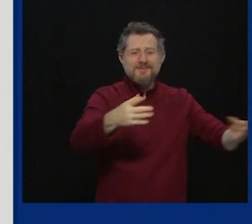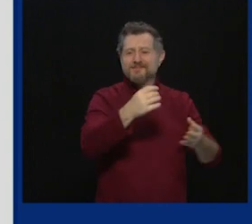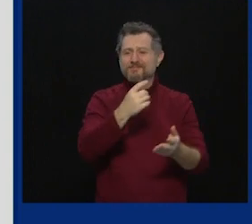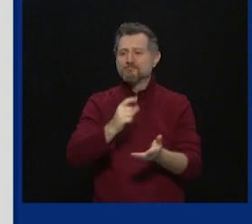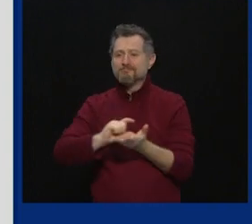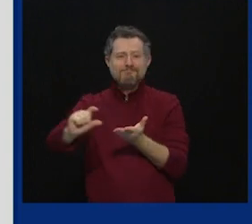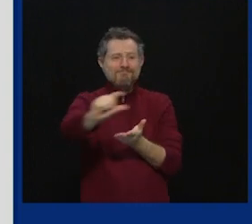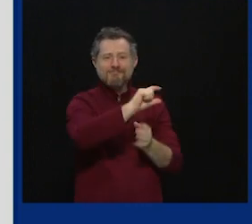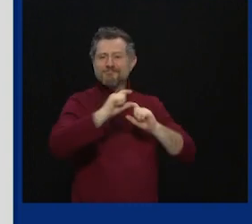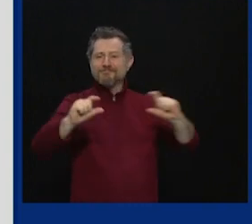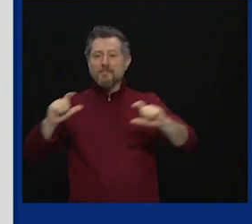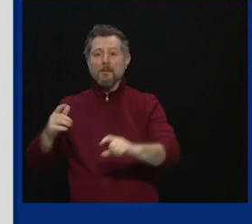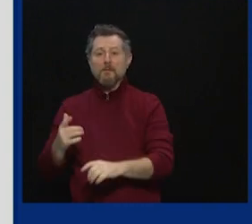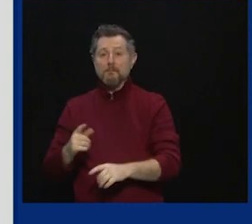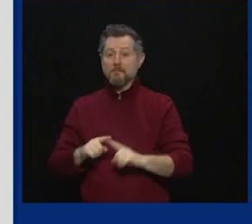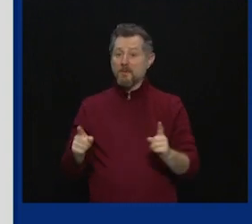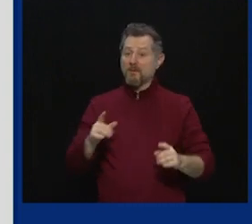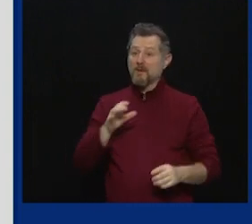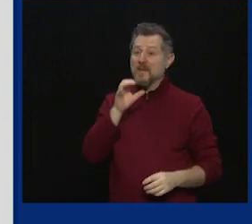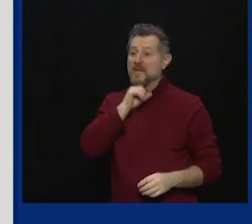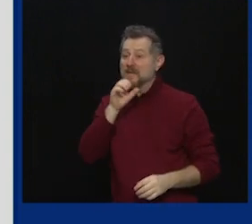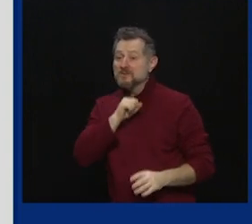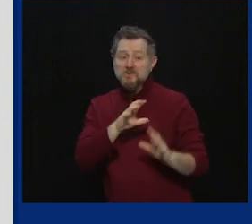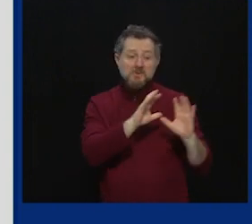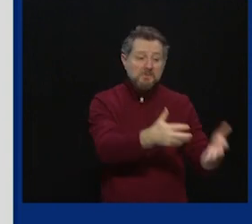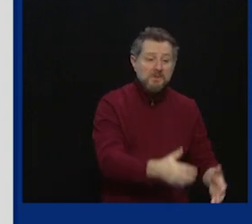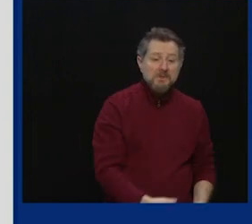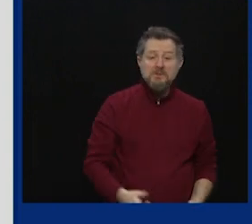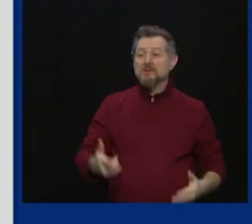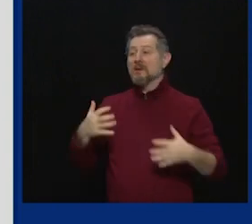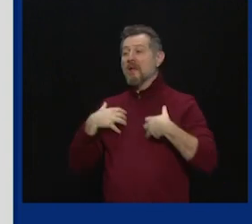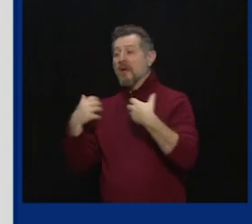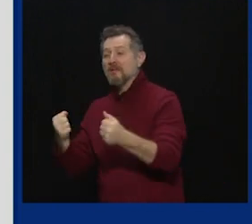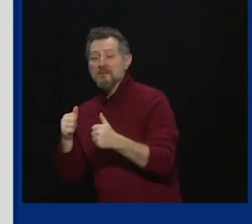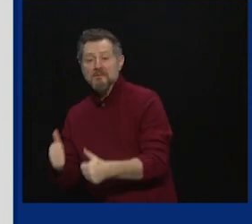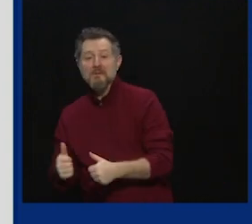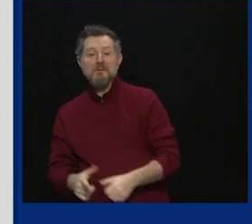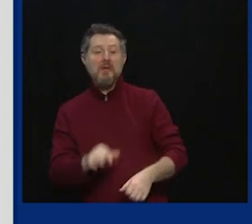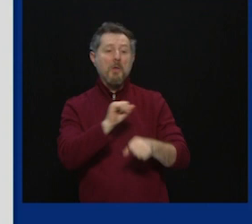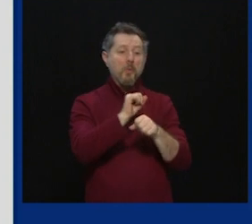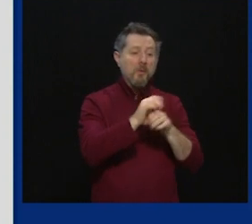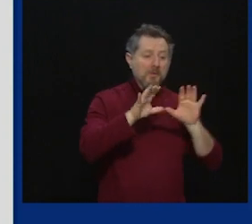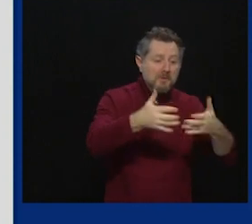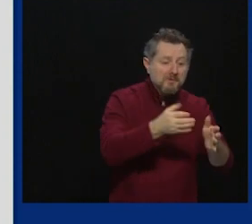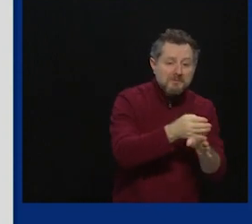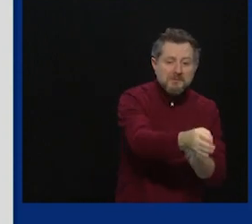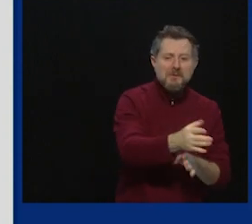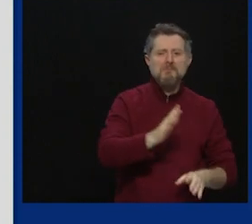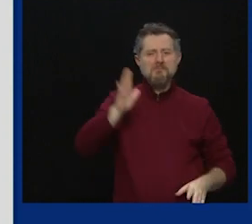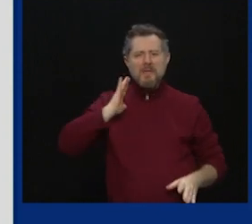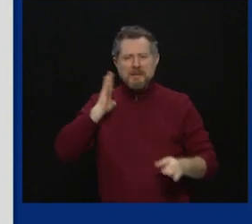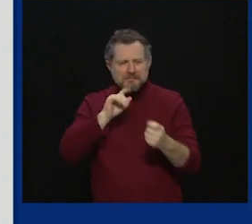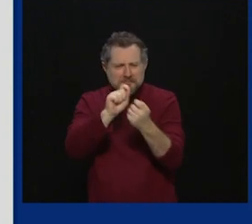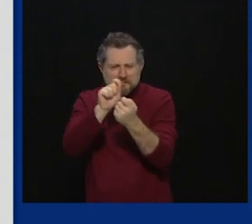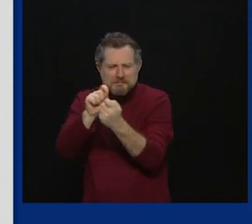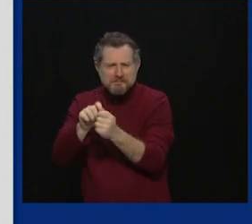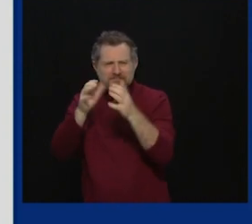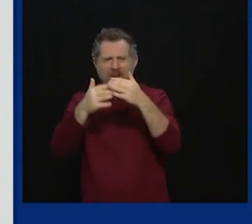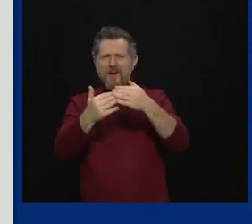based on age, based on health, based on occupation early on, and then it became widely available to everyone.